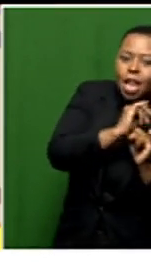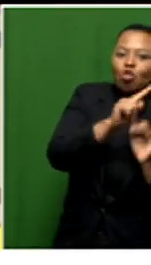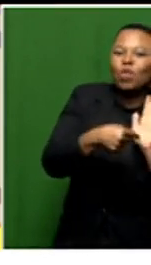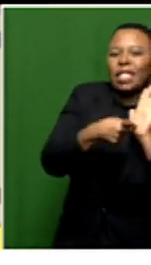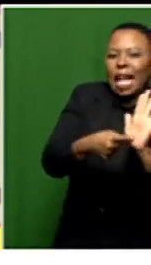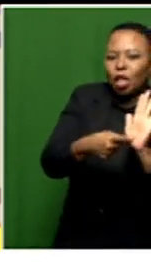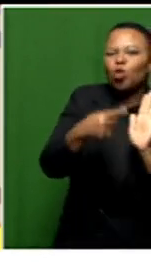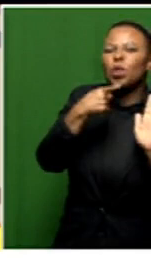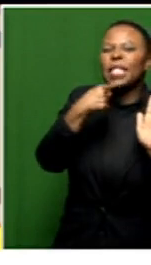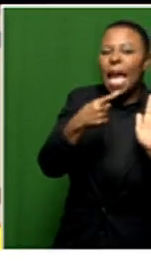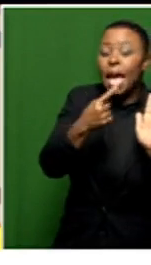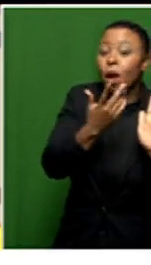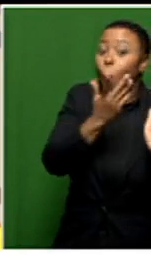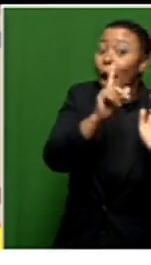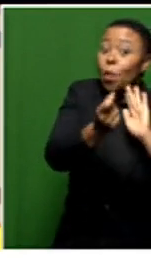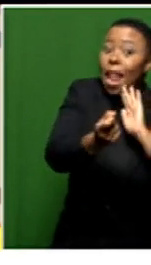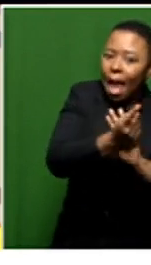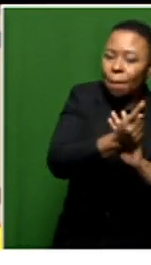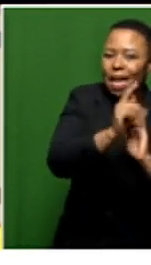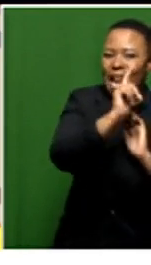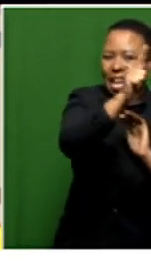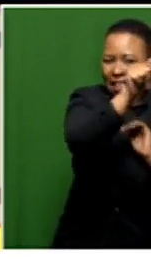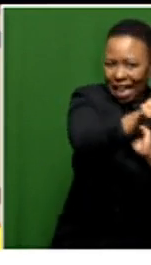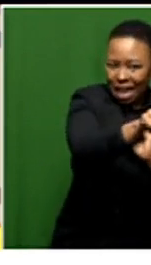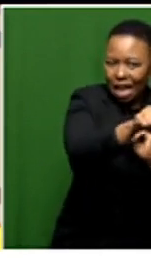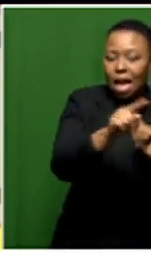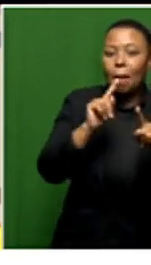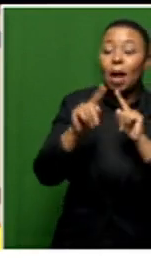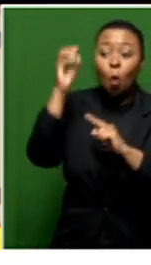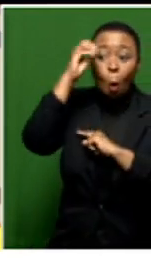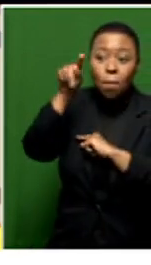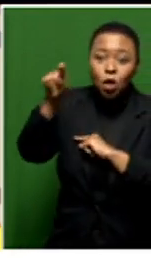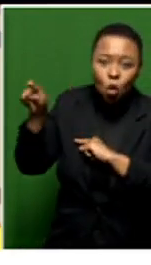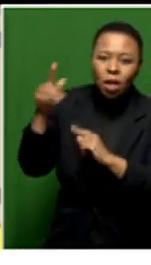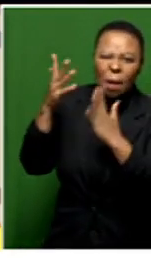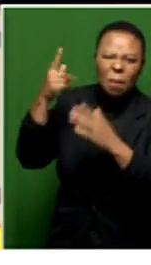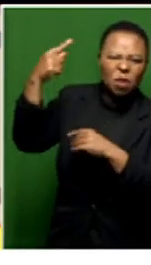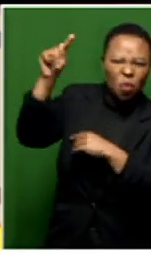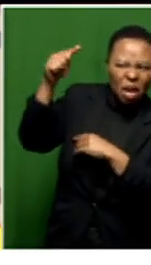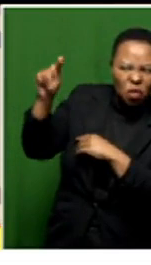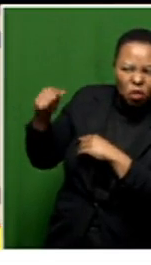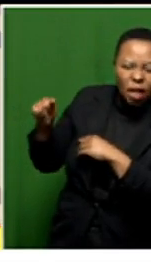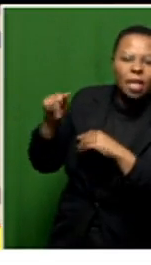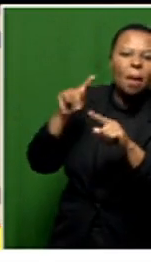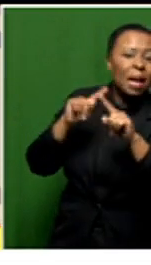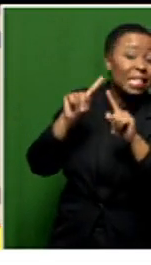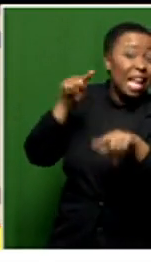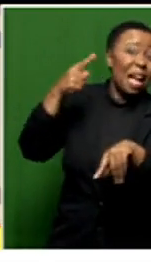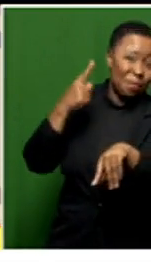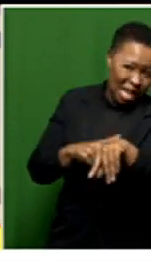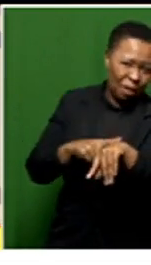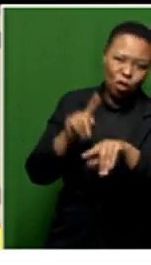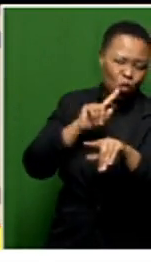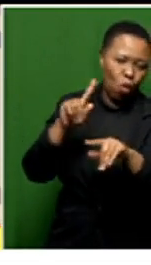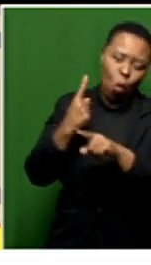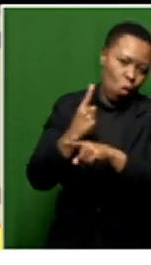give a prediction. Sometimes opinions polls get it right, and sometimes, especially where